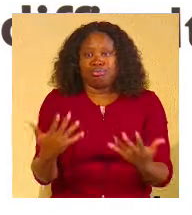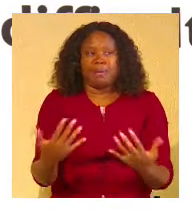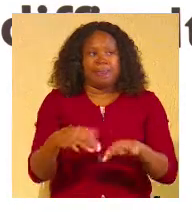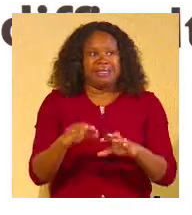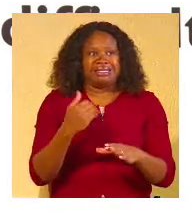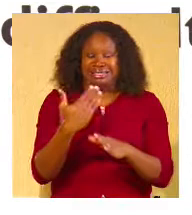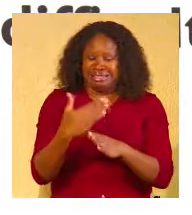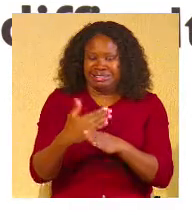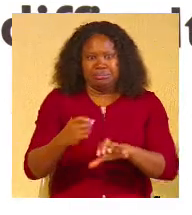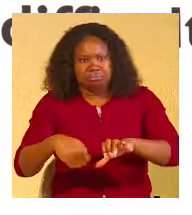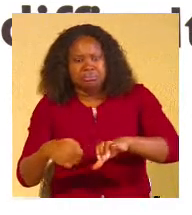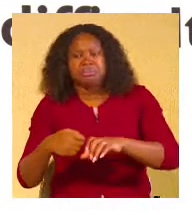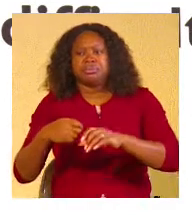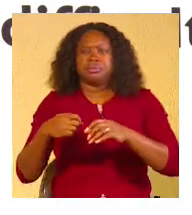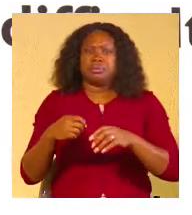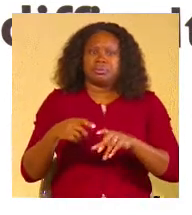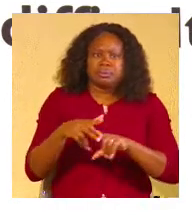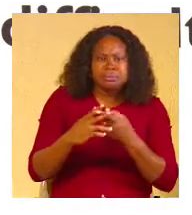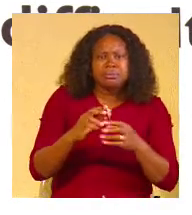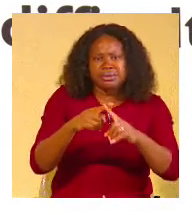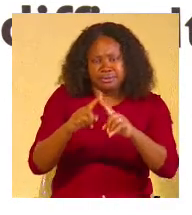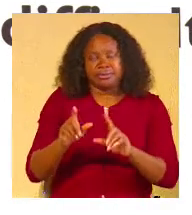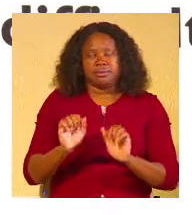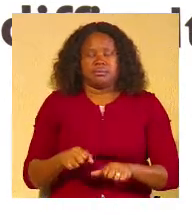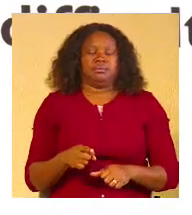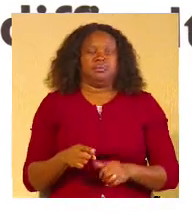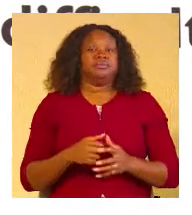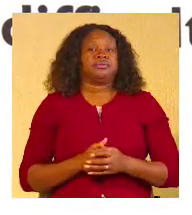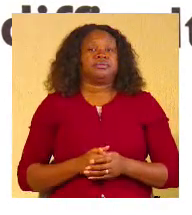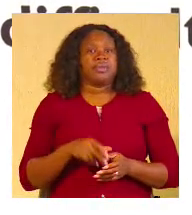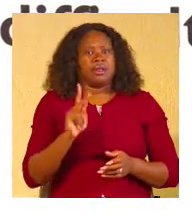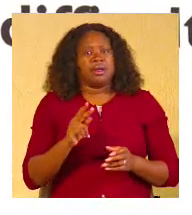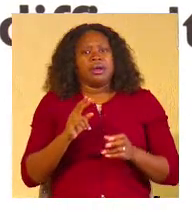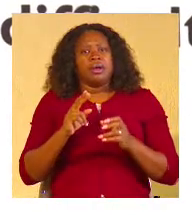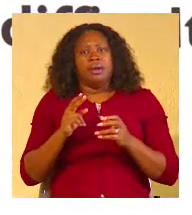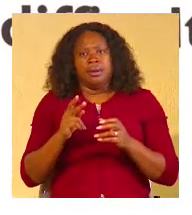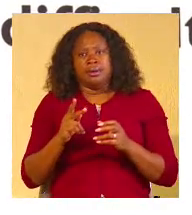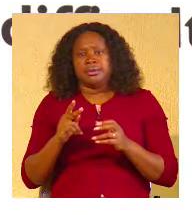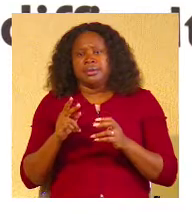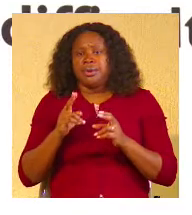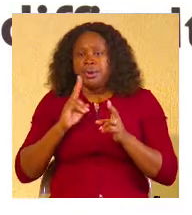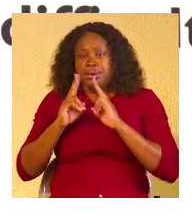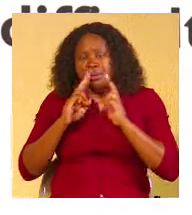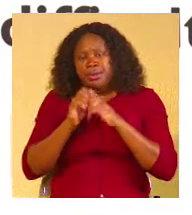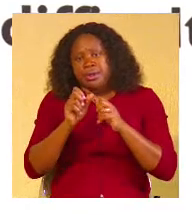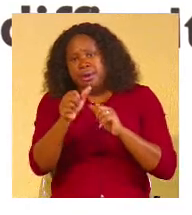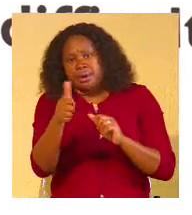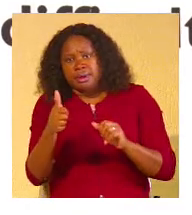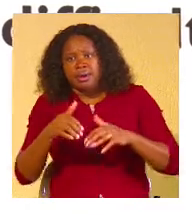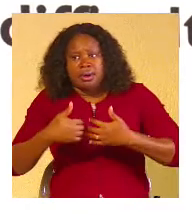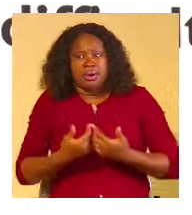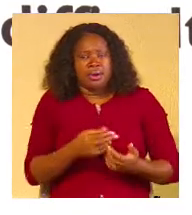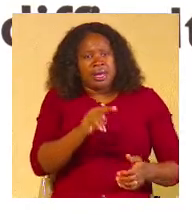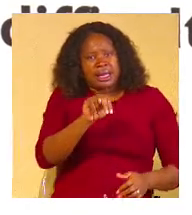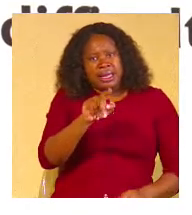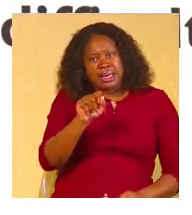really those challenges to see how we mitigate. But we are also talking to other stakeholders. We are looking at how NTA are going